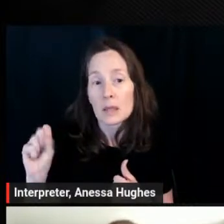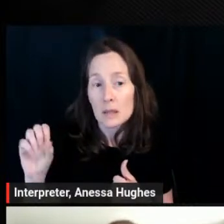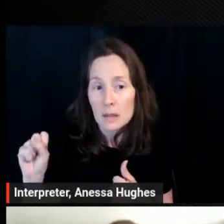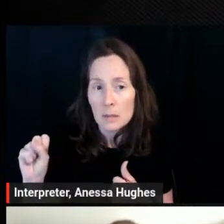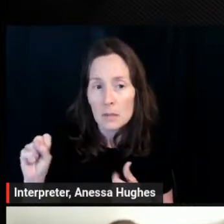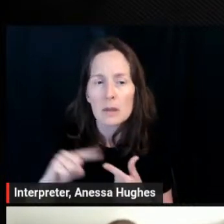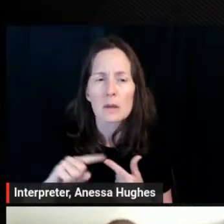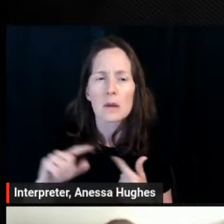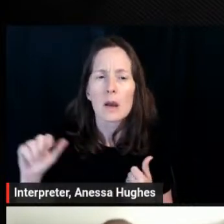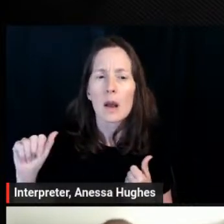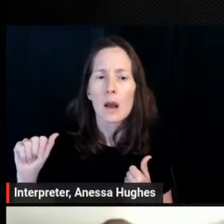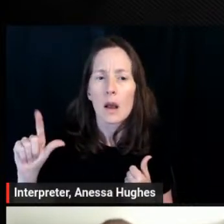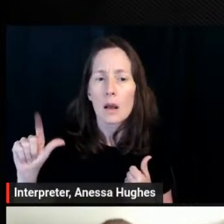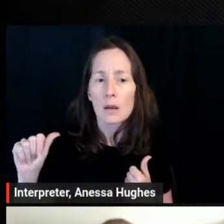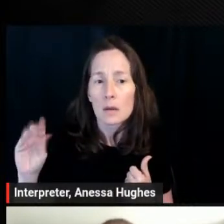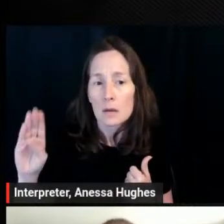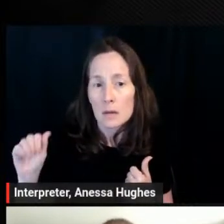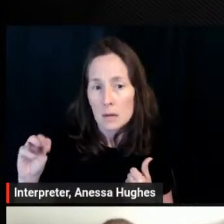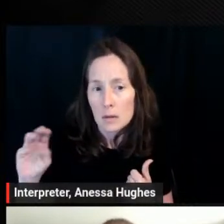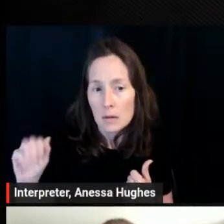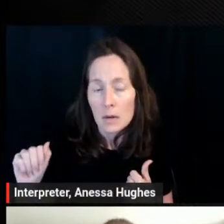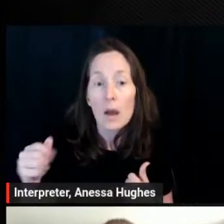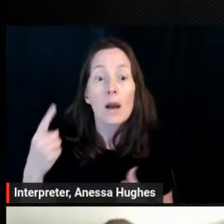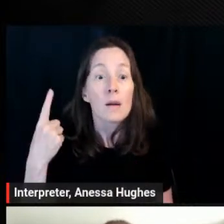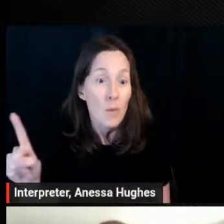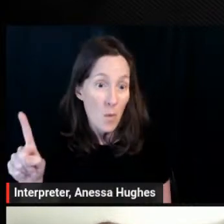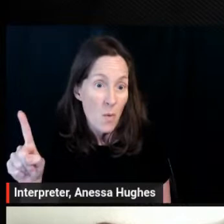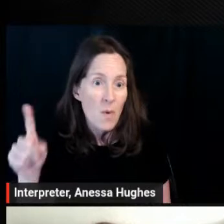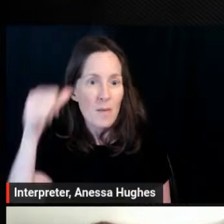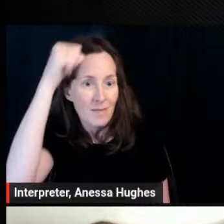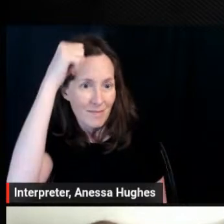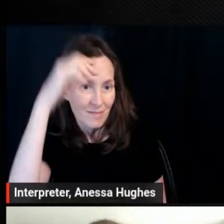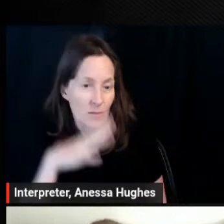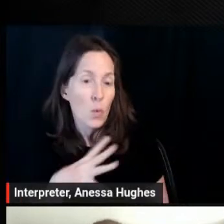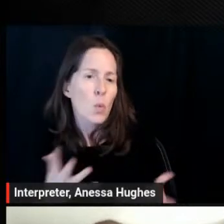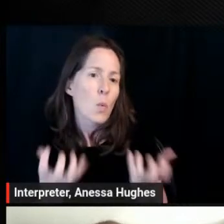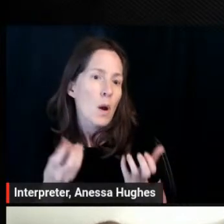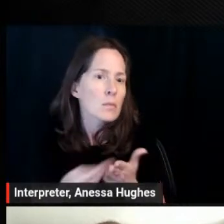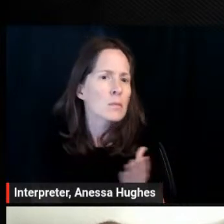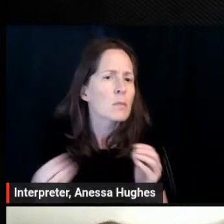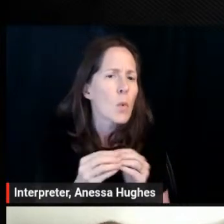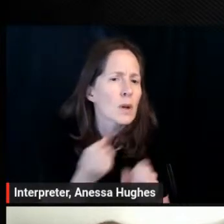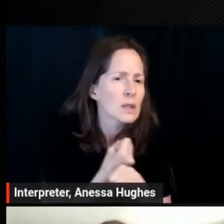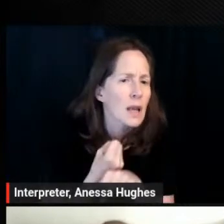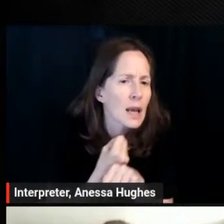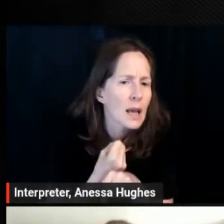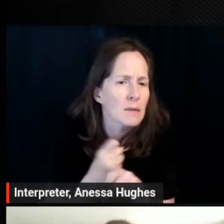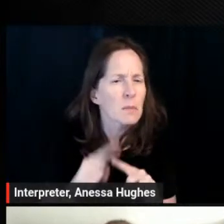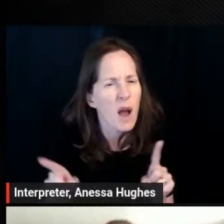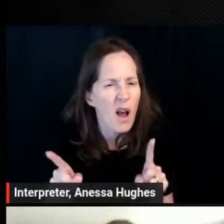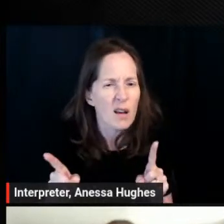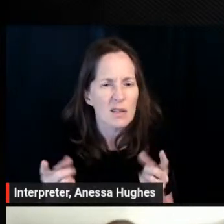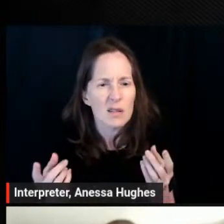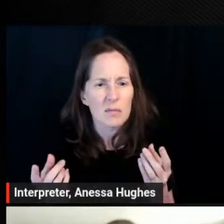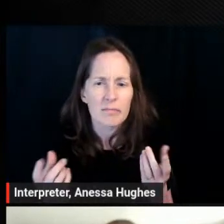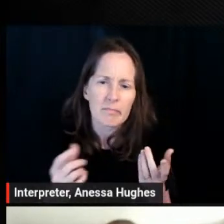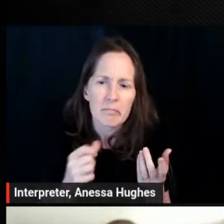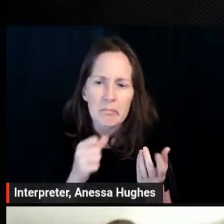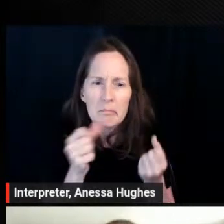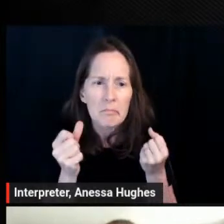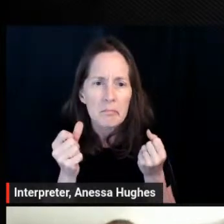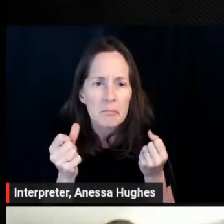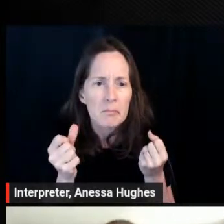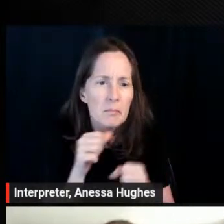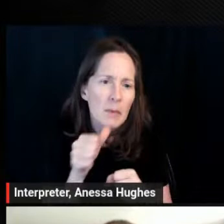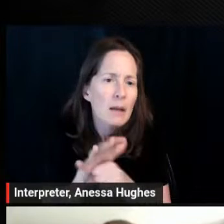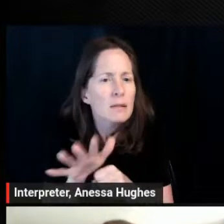wanted to buy more human beings as property, but who were too cheap to pay big city New Orleans